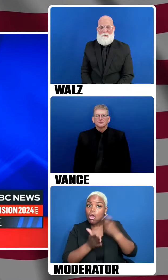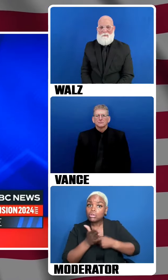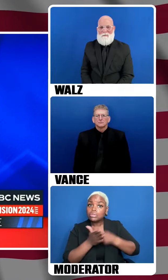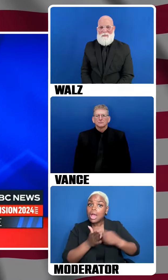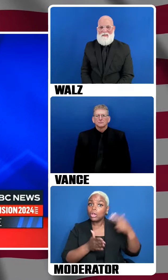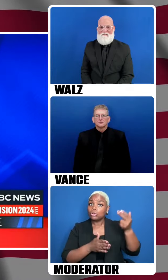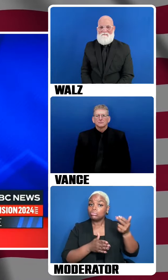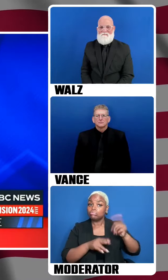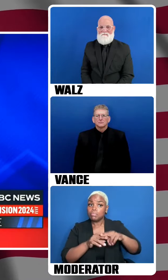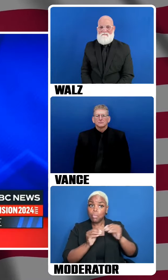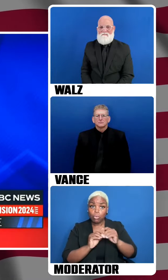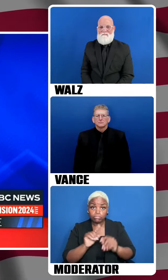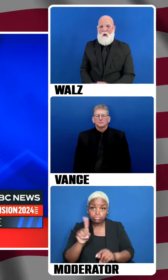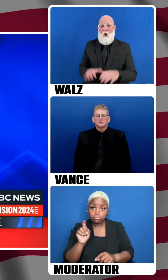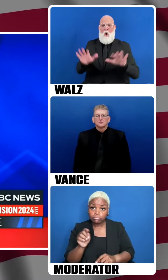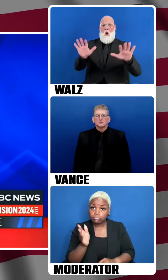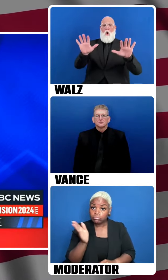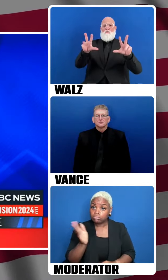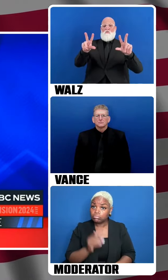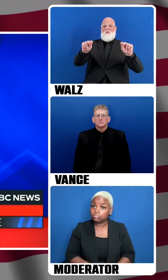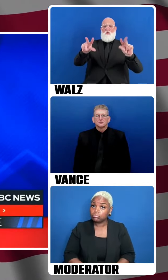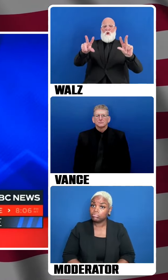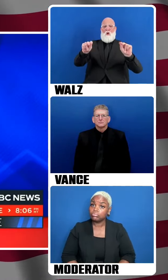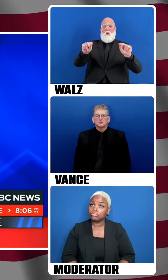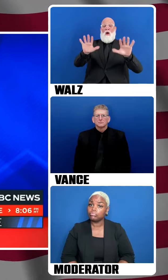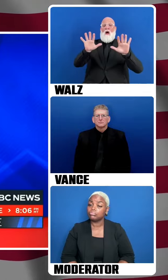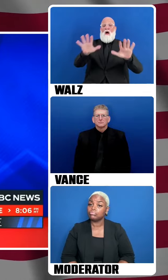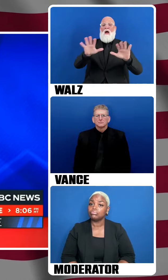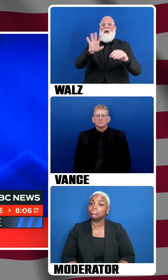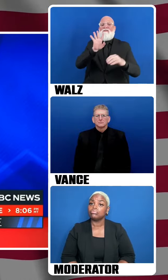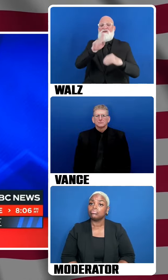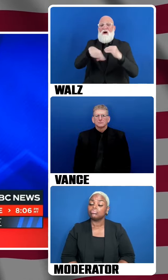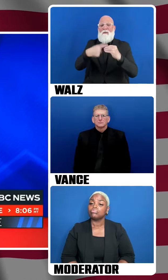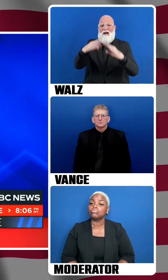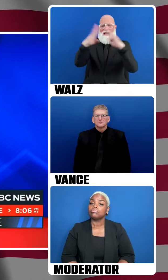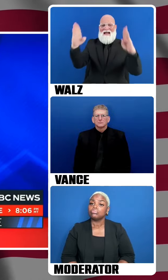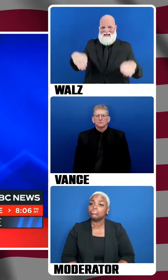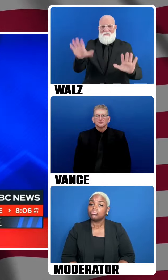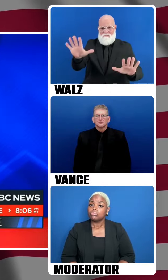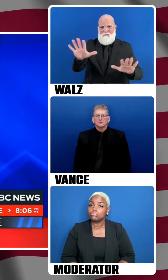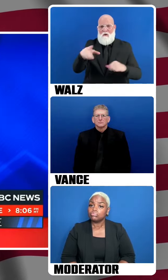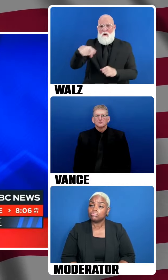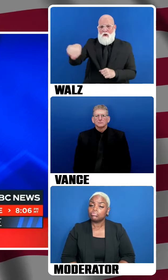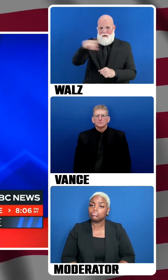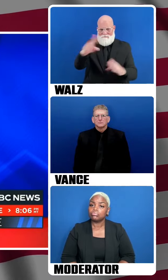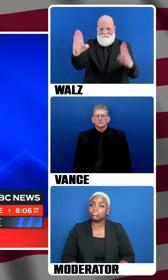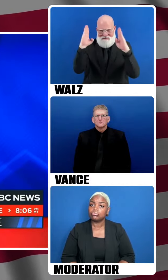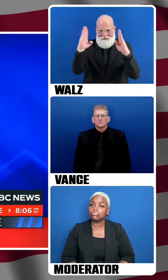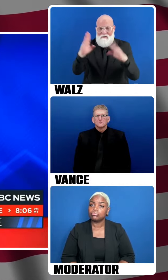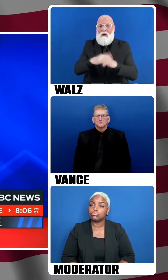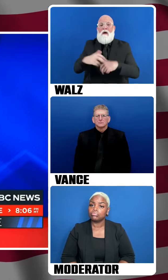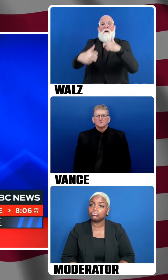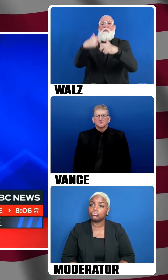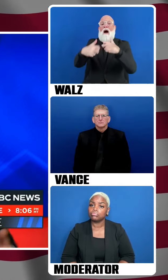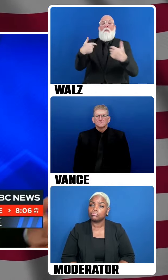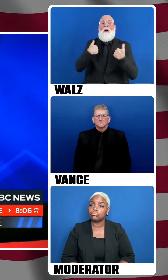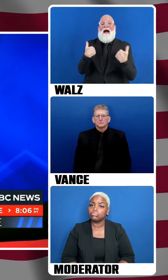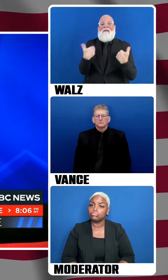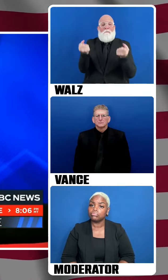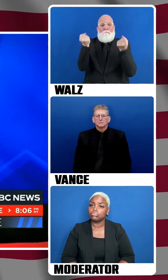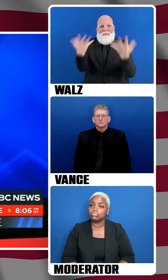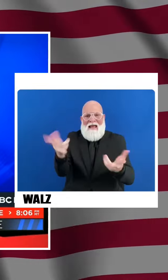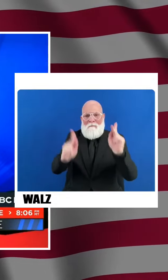of housing, and I think those of you listening on this, the problem we've had is that we've got a lot of folks that see housing as another commodity. It